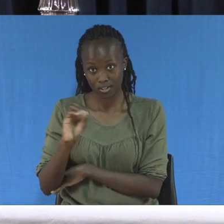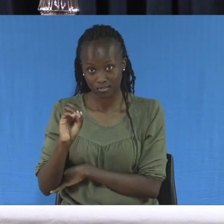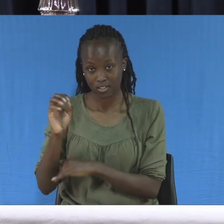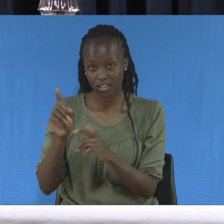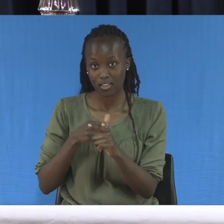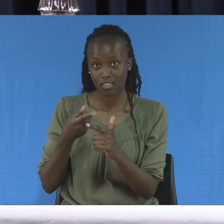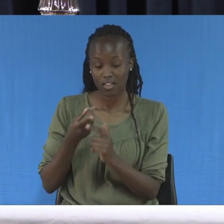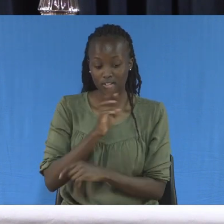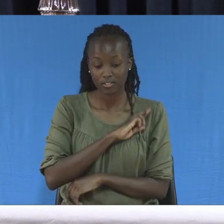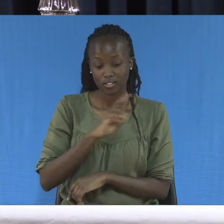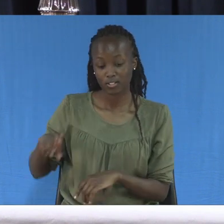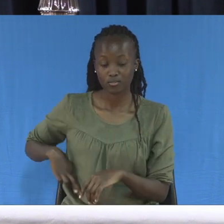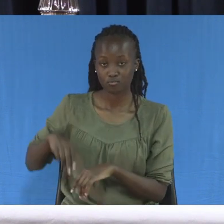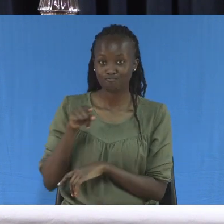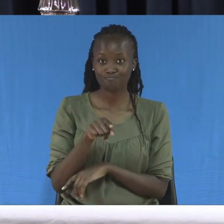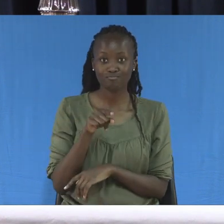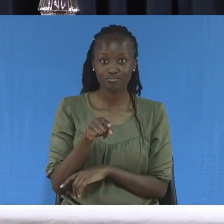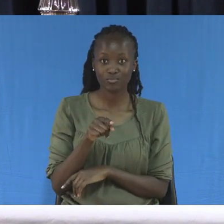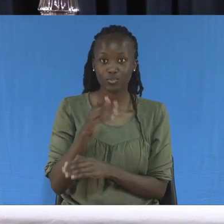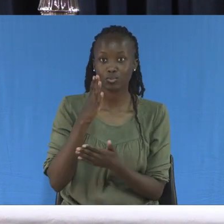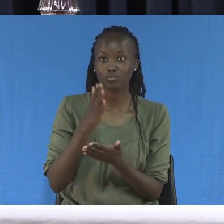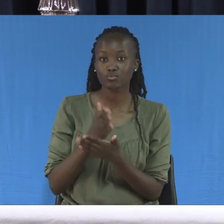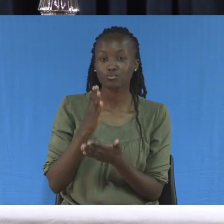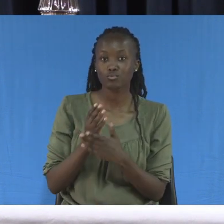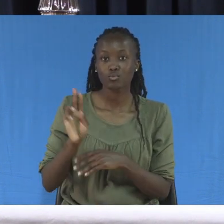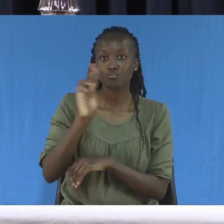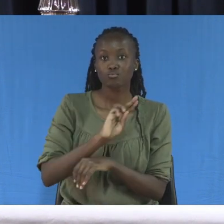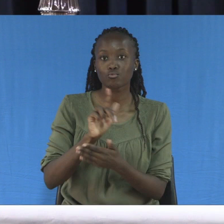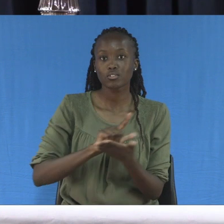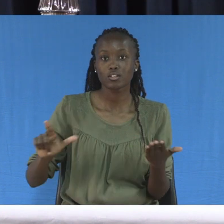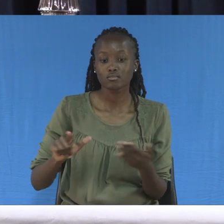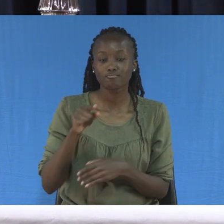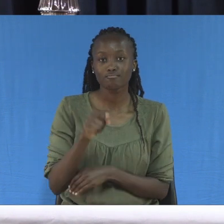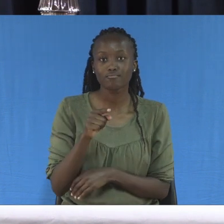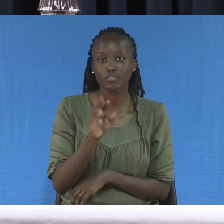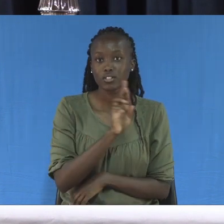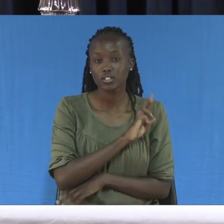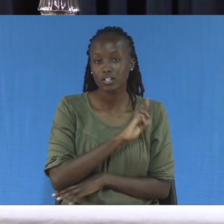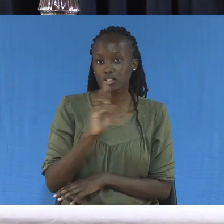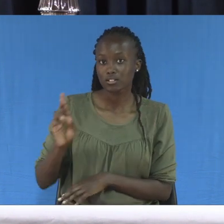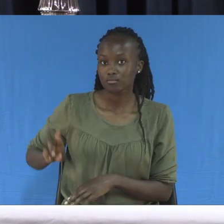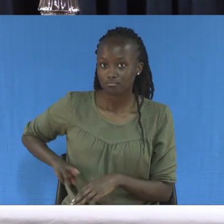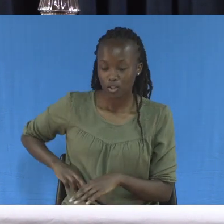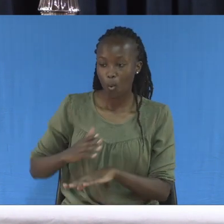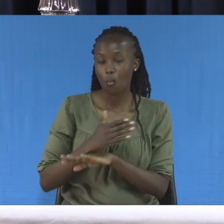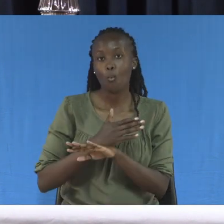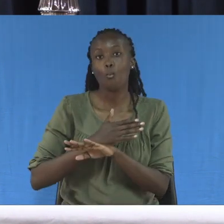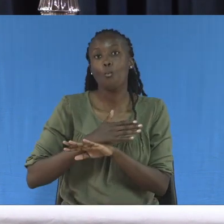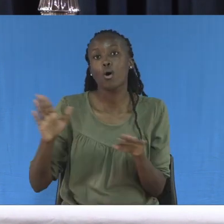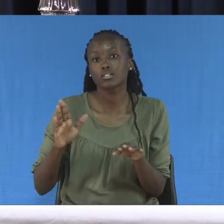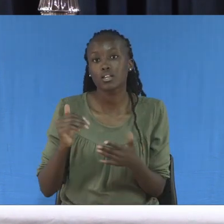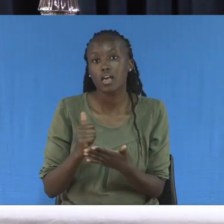that religion is useless. That religion will not take